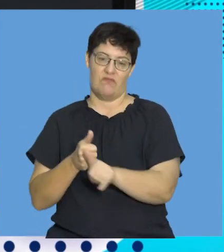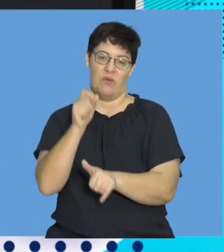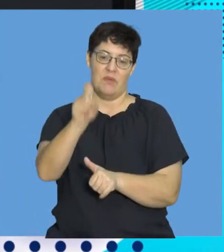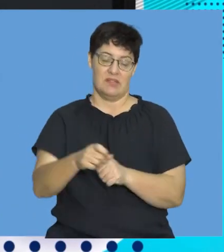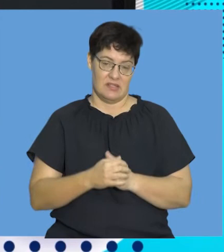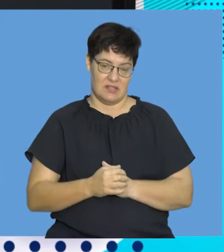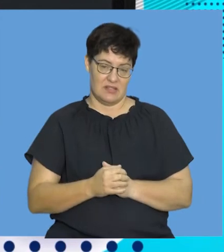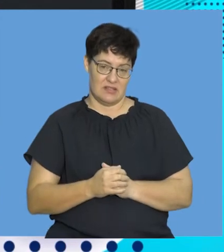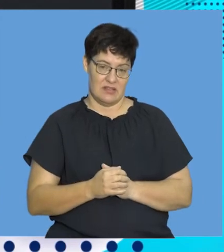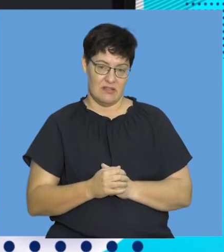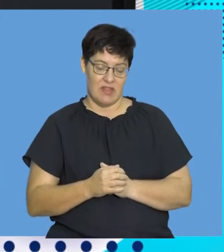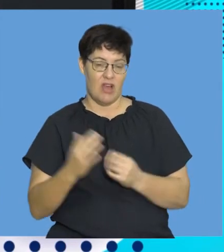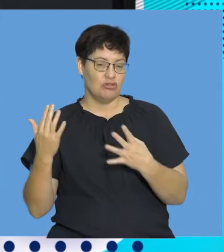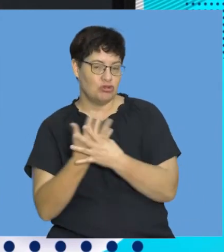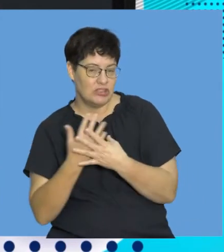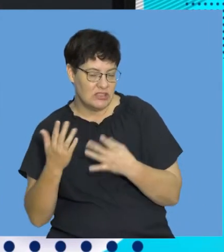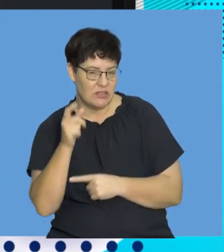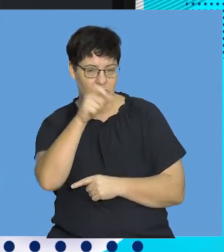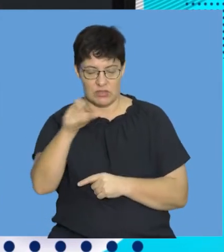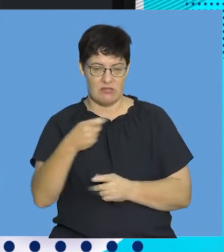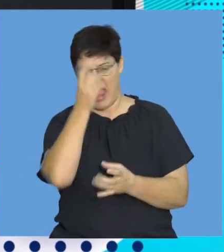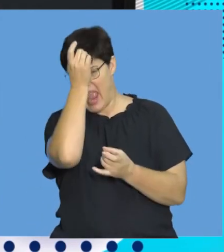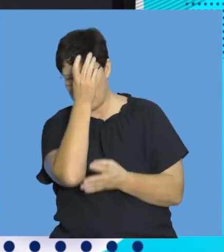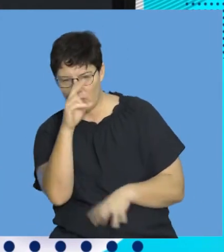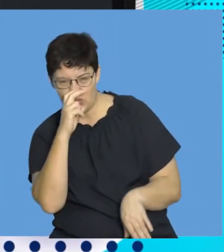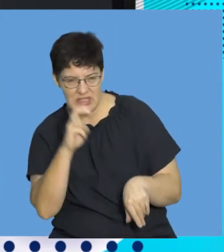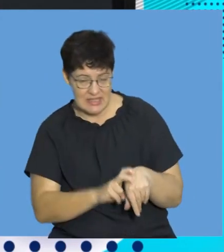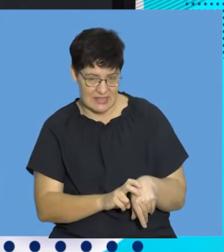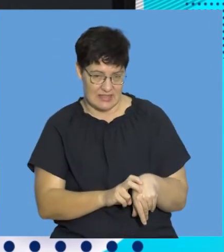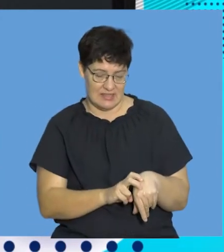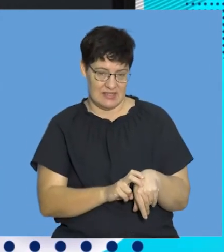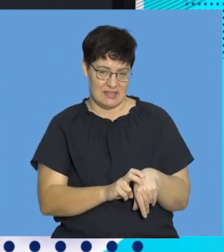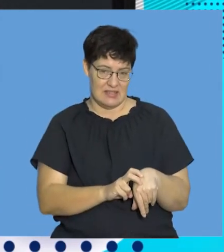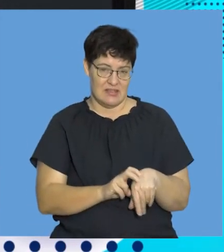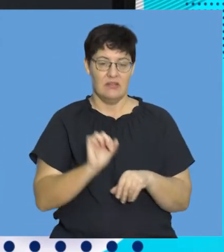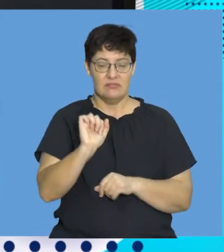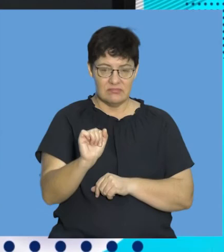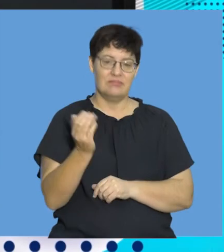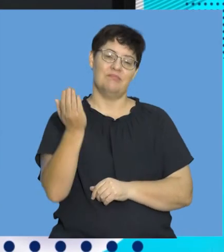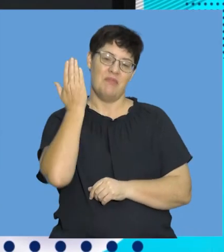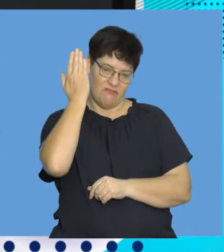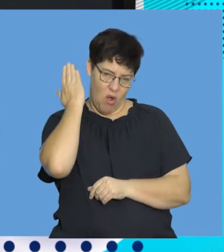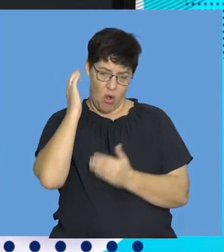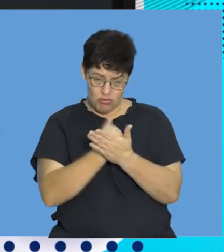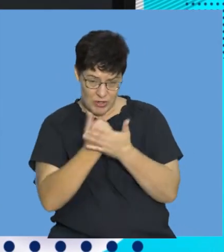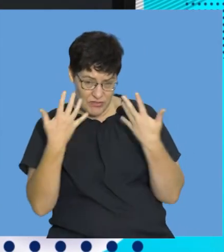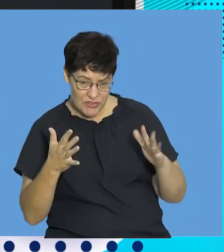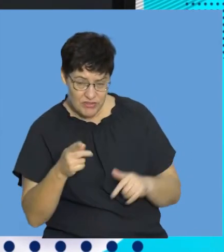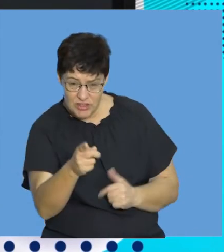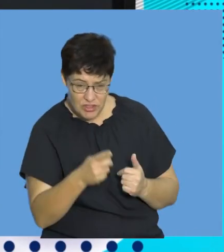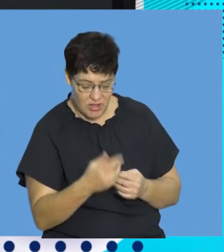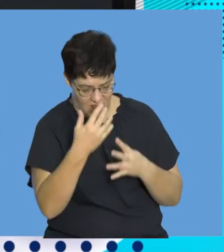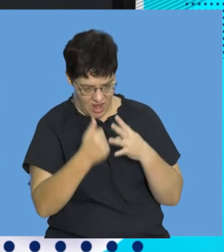followed, the screening of debtors, you'd ask for information regarding their credit history, and there's a whole